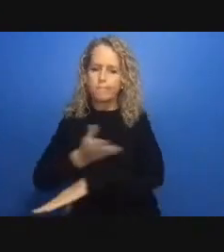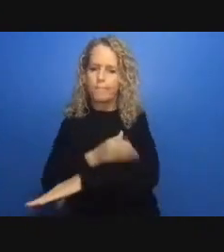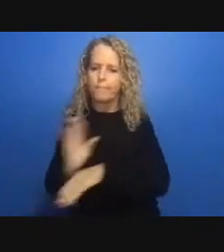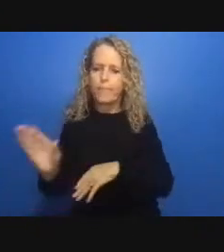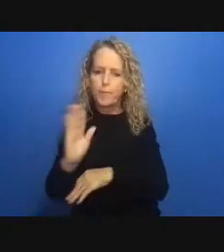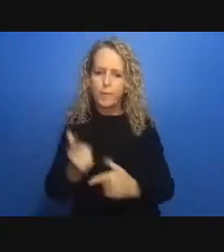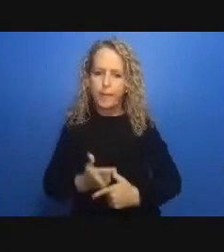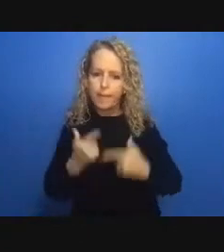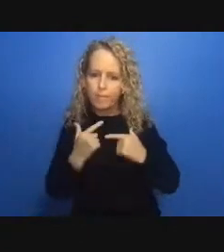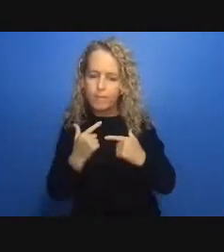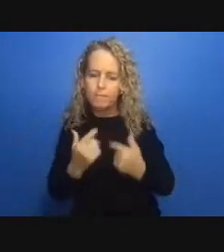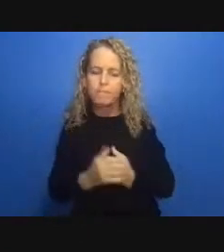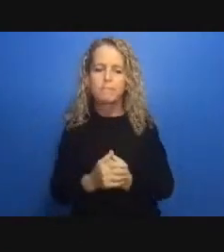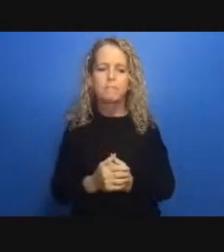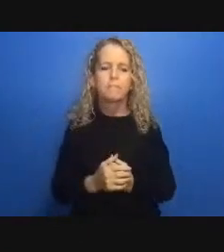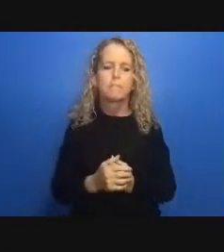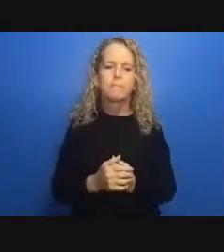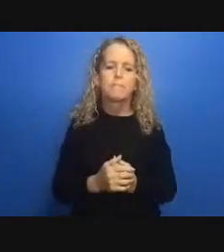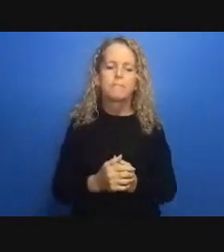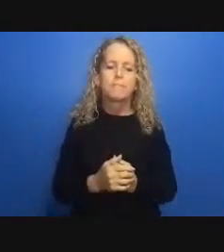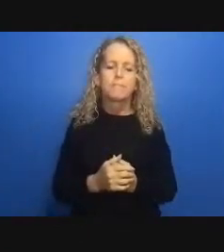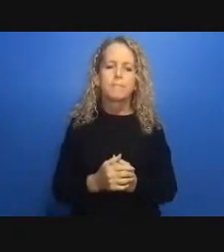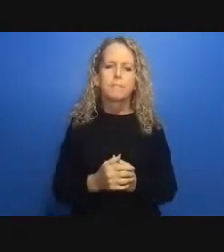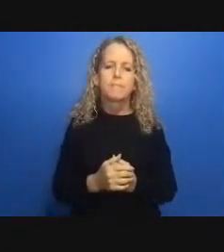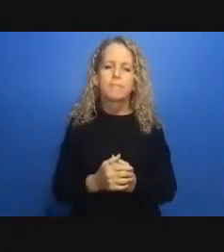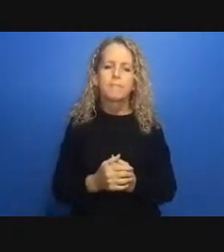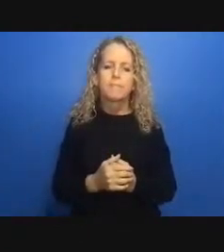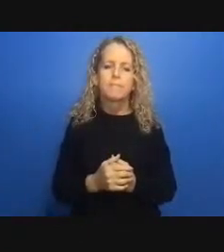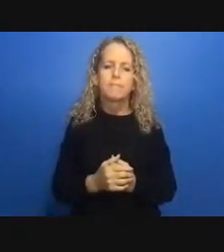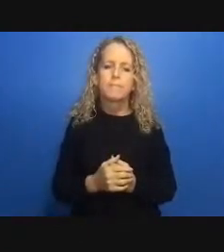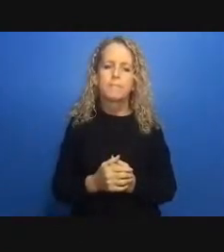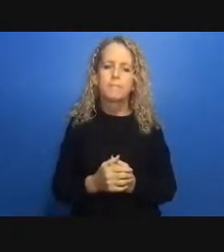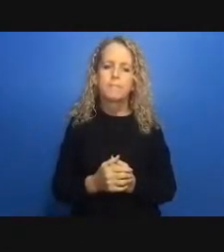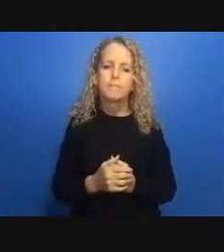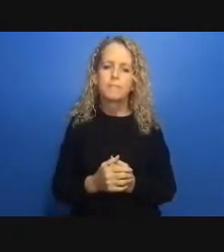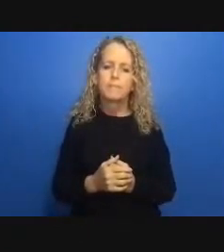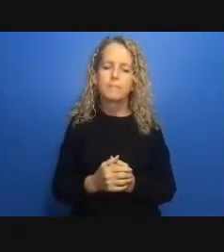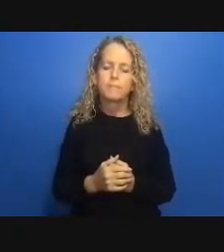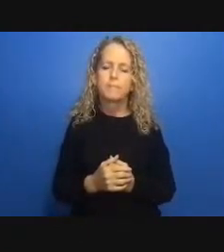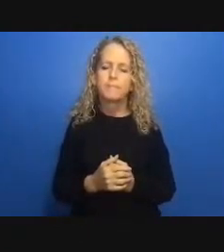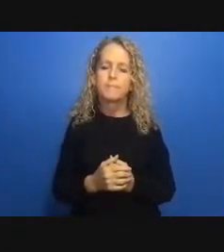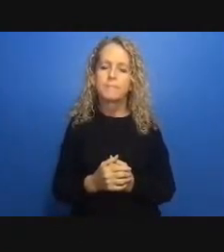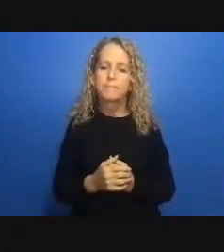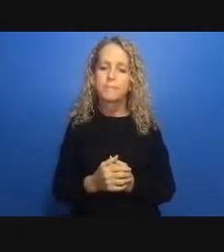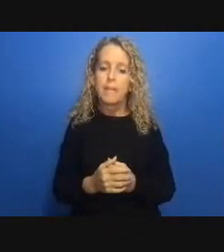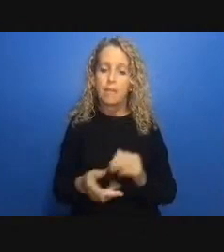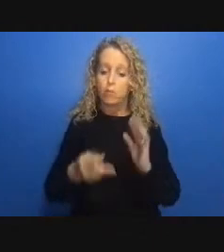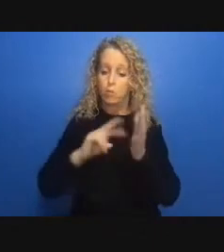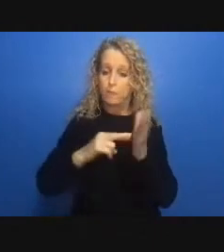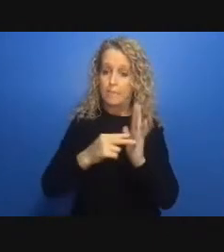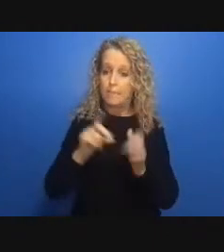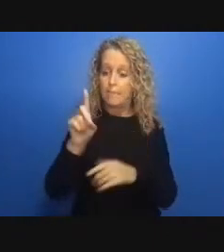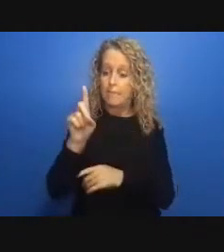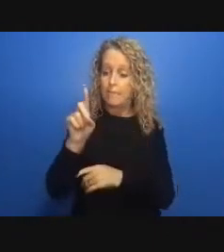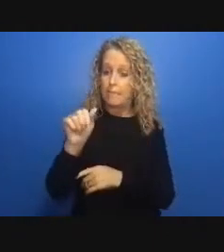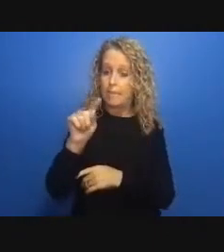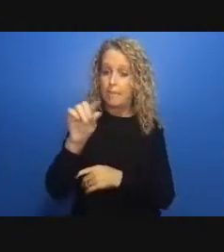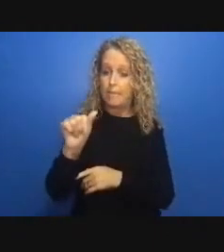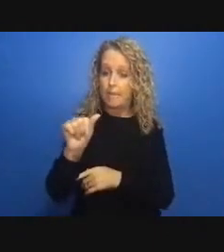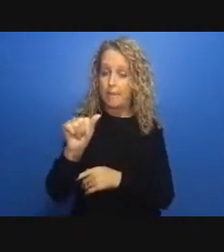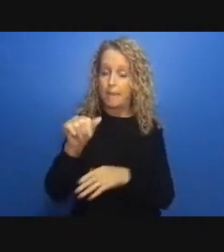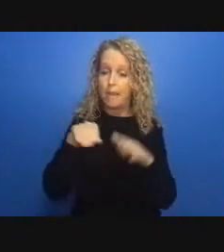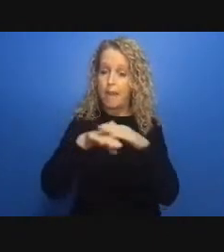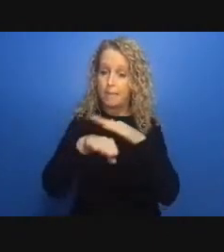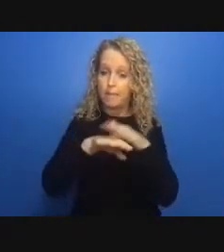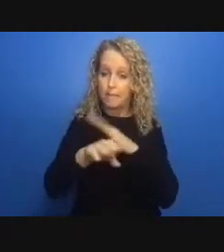You know, in some sense, what we'd like to think about is, can we reverse the data access model? Can we think